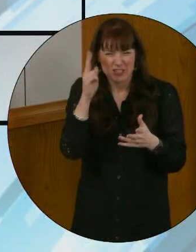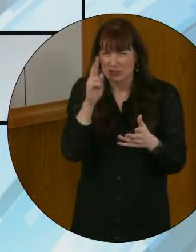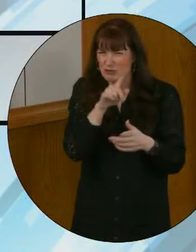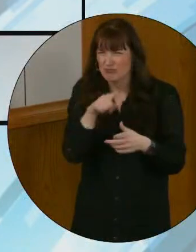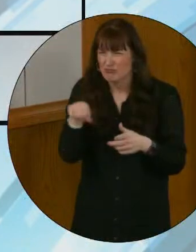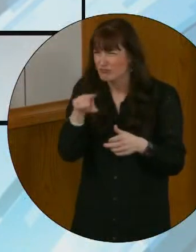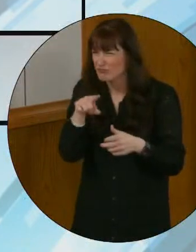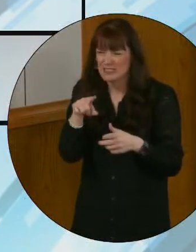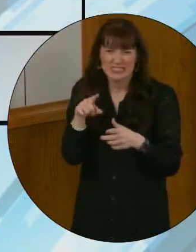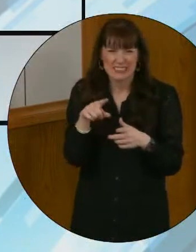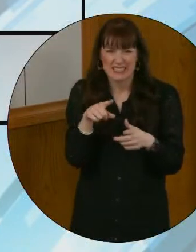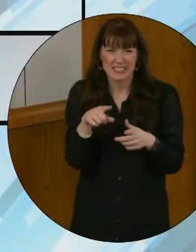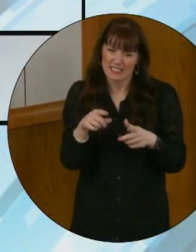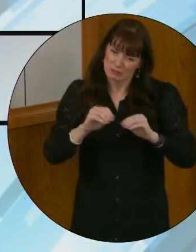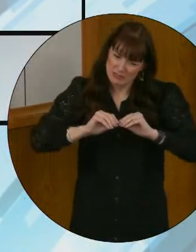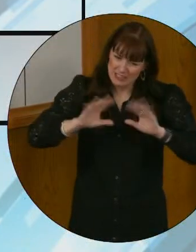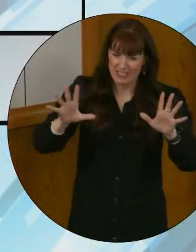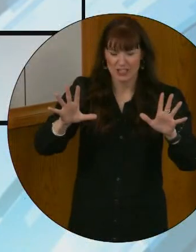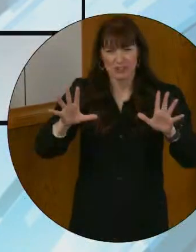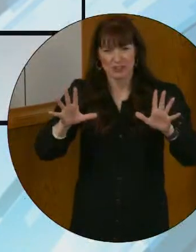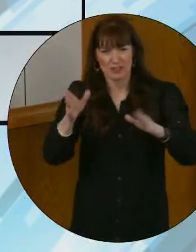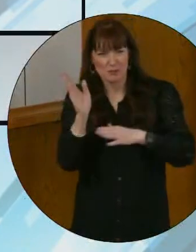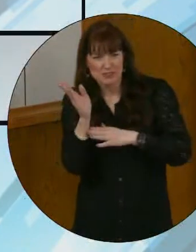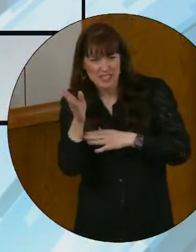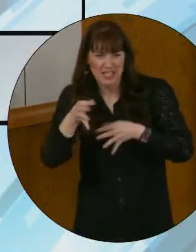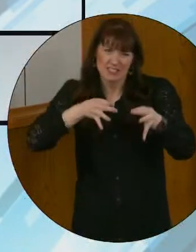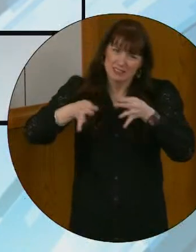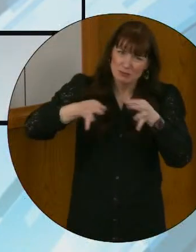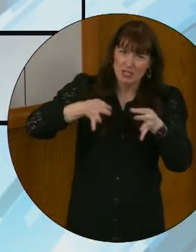and he laid it out very clearly.